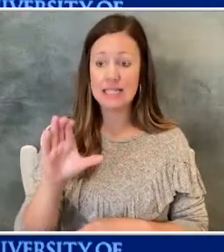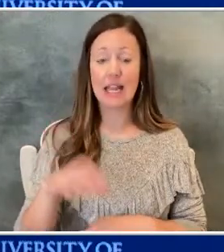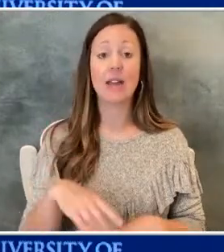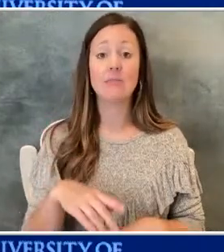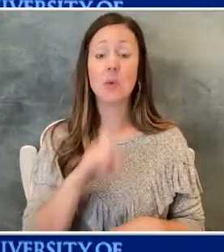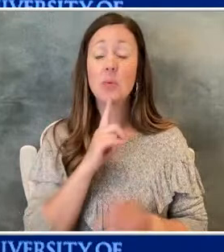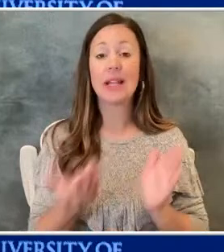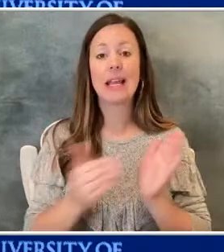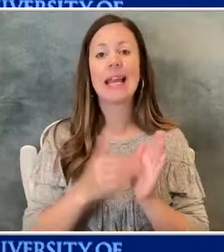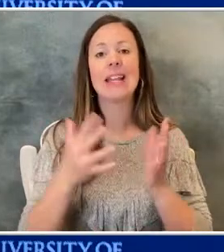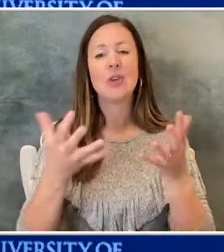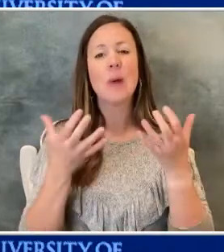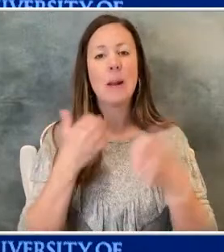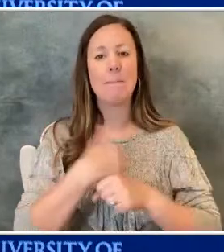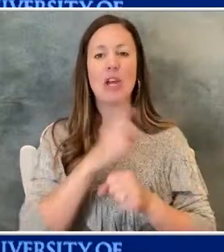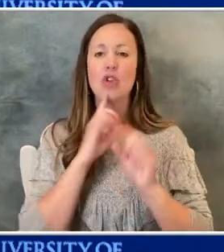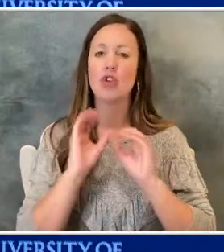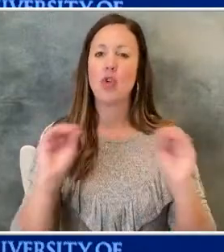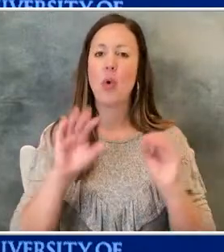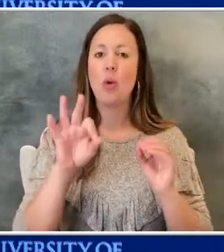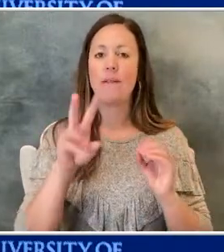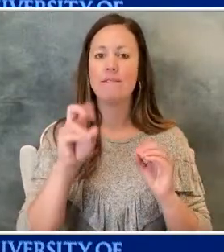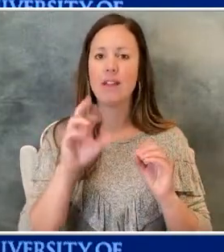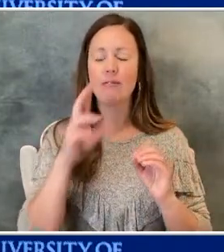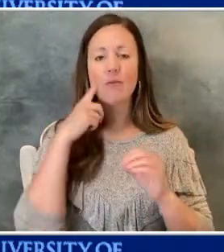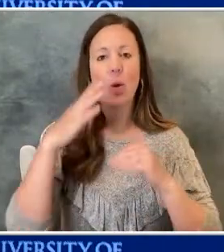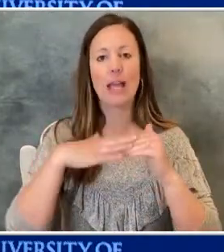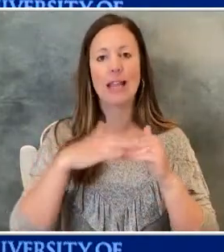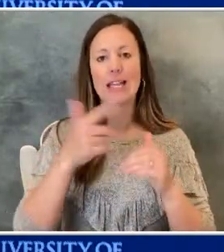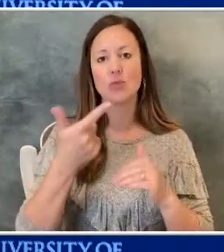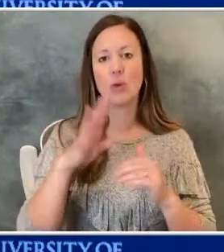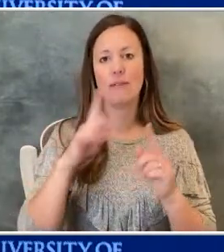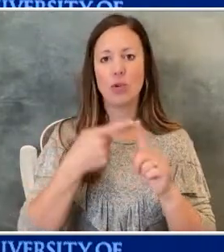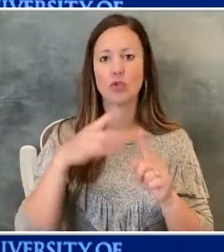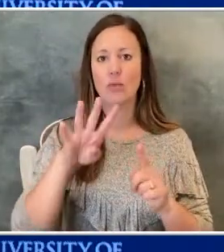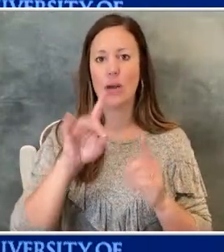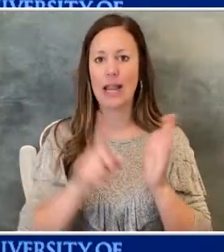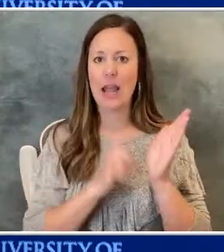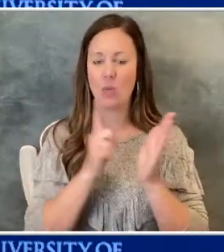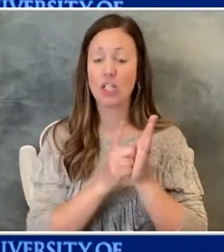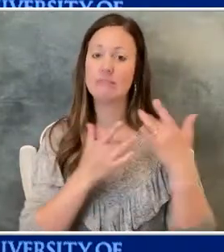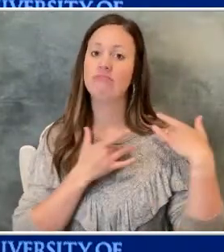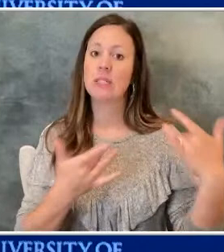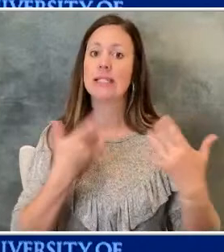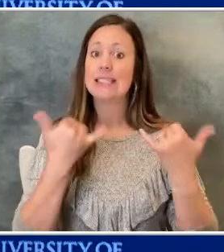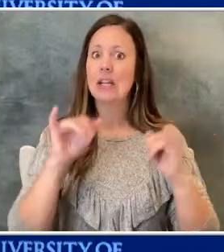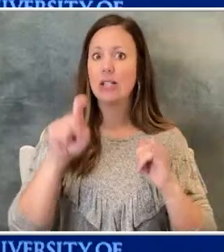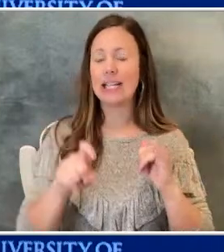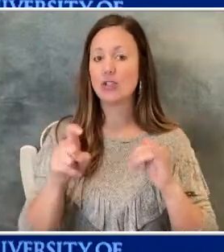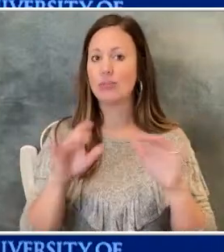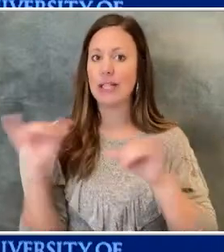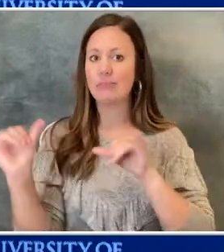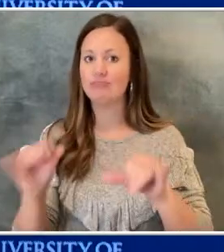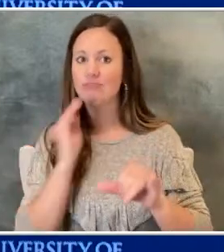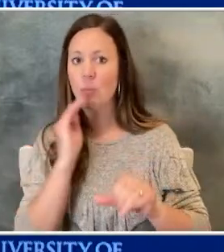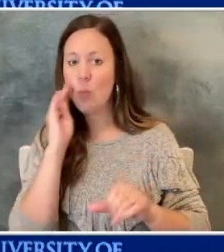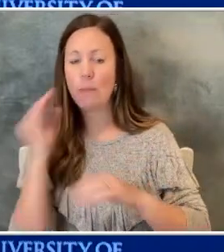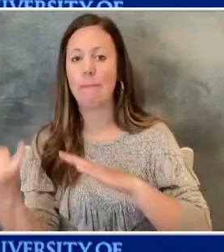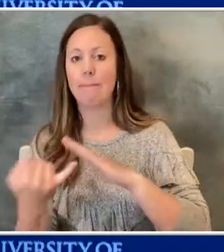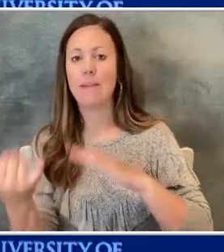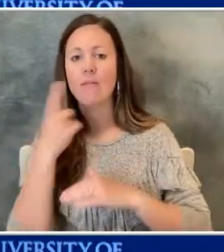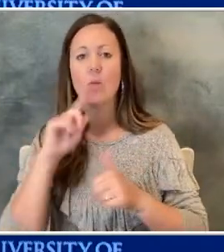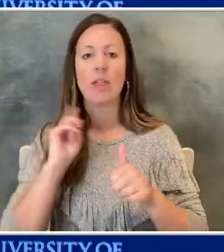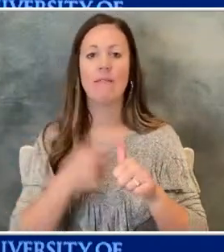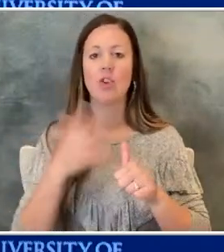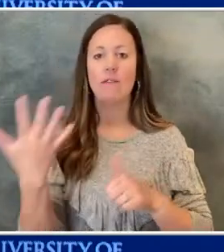be fever-free at least 24, 48 hours. Typically, you still need to be isolating at home for those first 5 days.